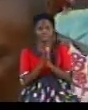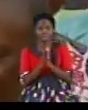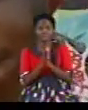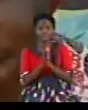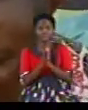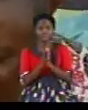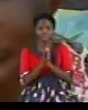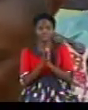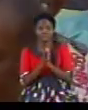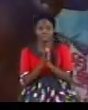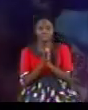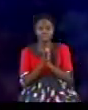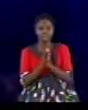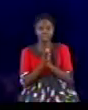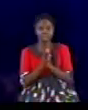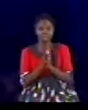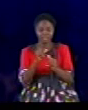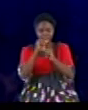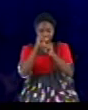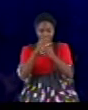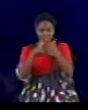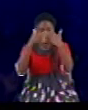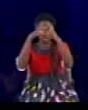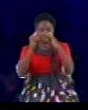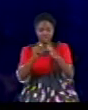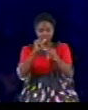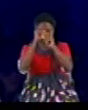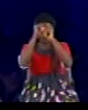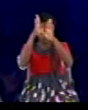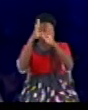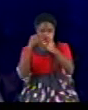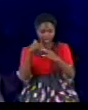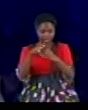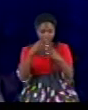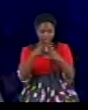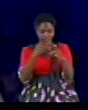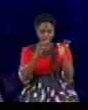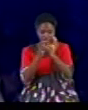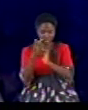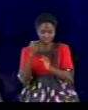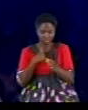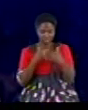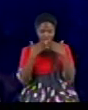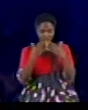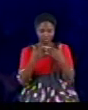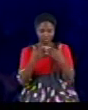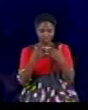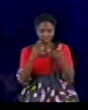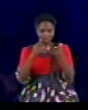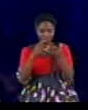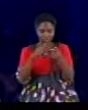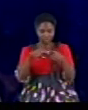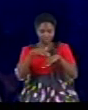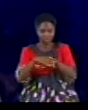Yeah. Heavenly Father, in the name of Jesus, we thank you tonight. We thank you because we have